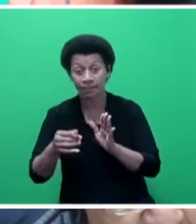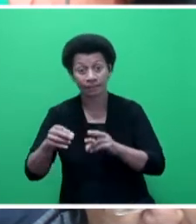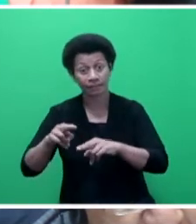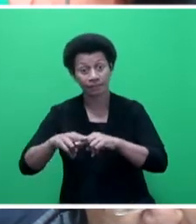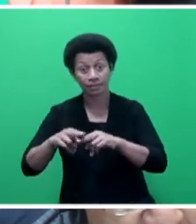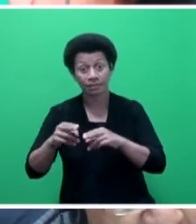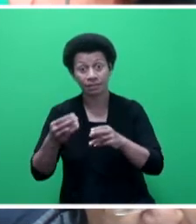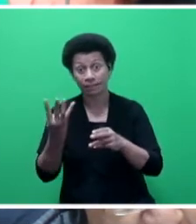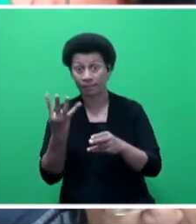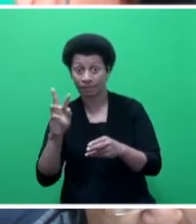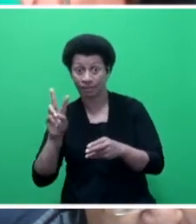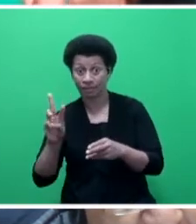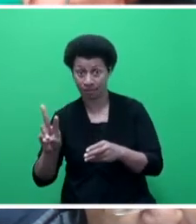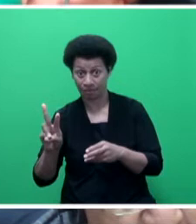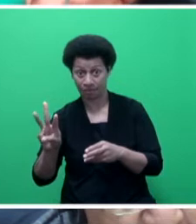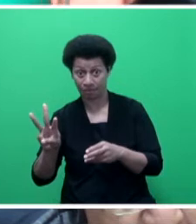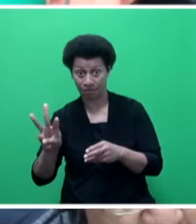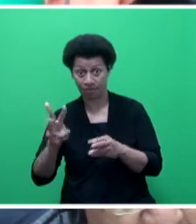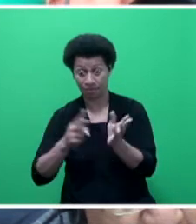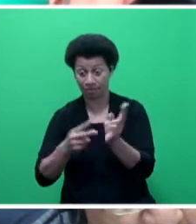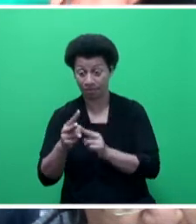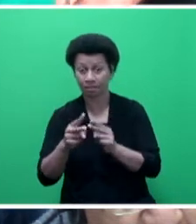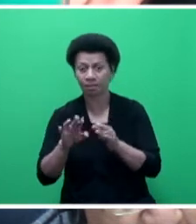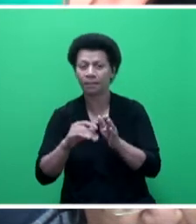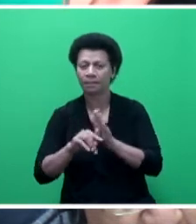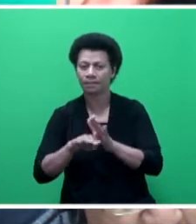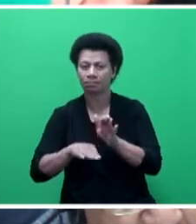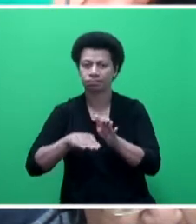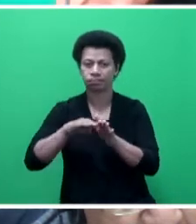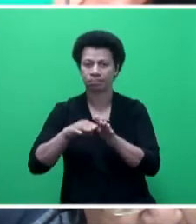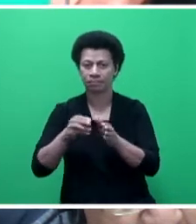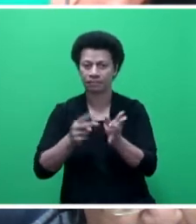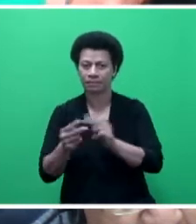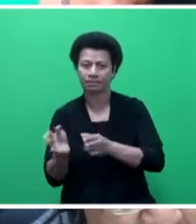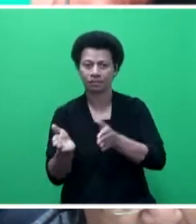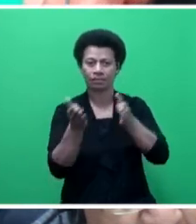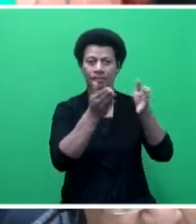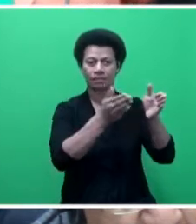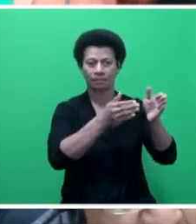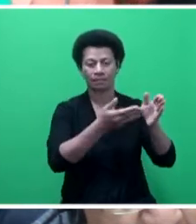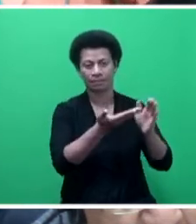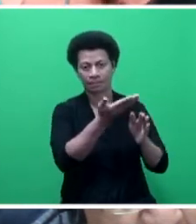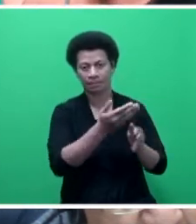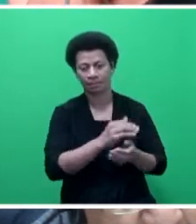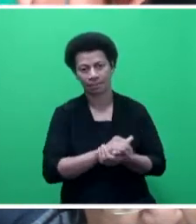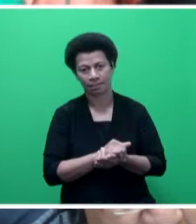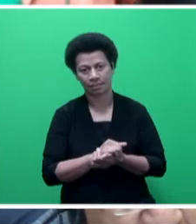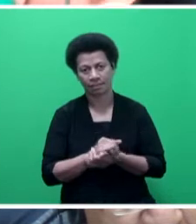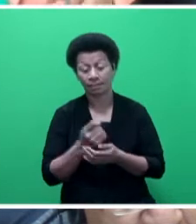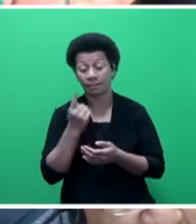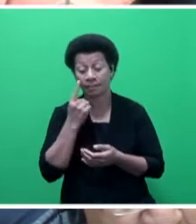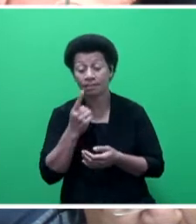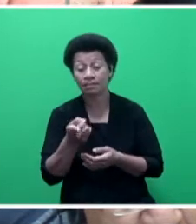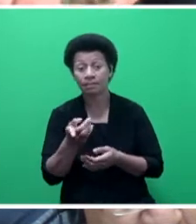ground. Mr. Speaker, so in order to mitigate both these staggering risks and prepare for the impacts that will actually occur irrespective of the